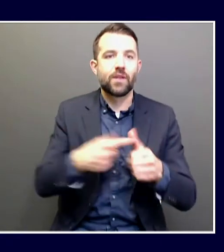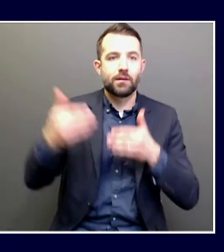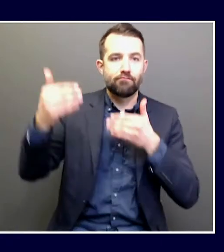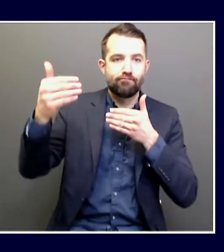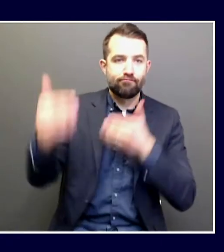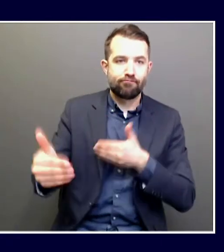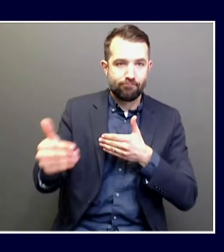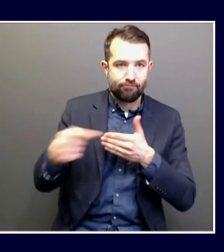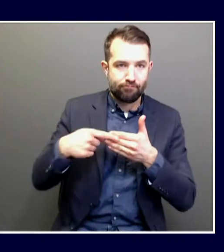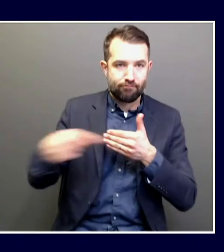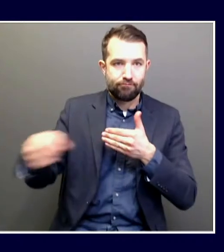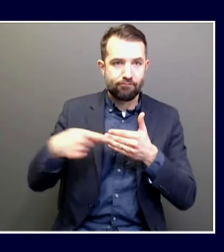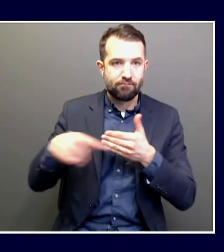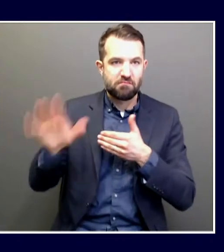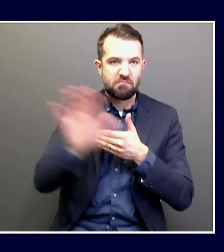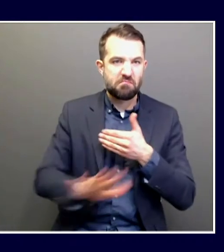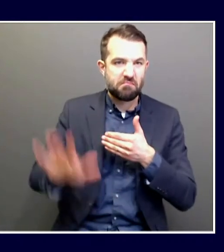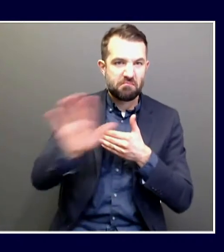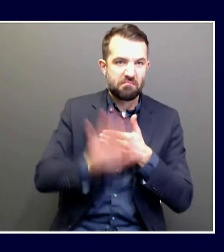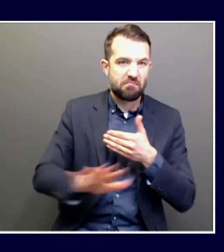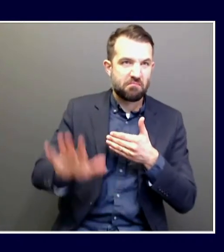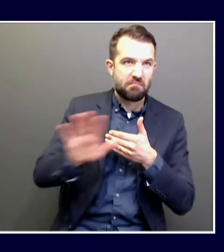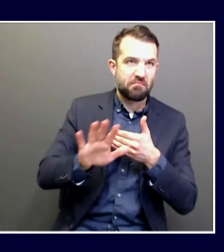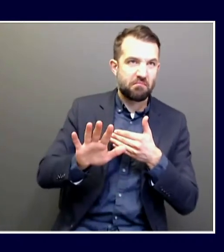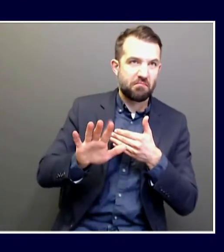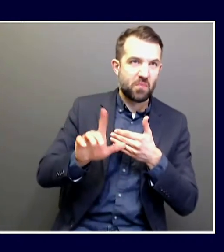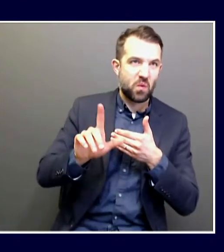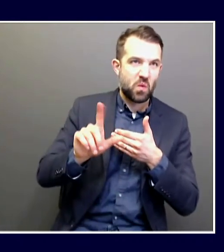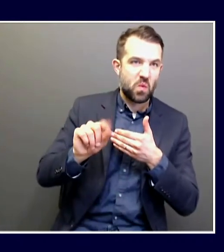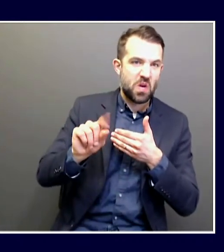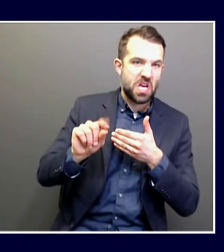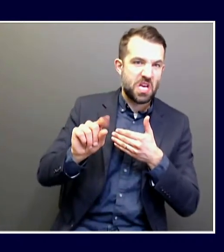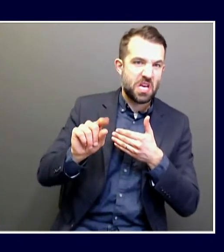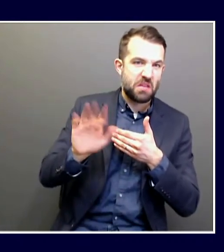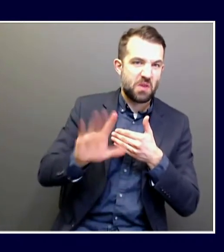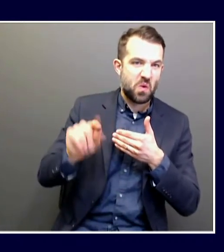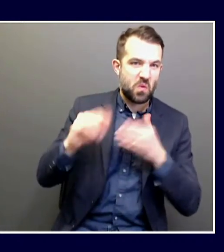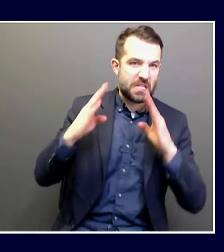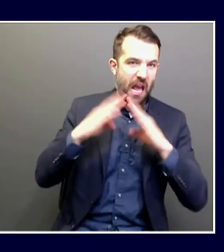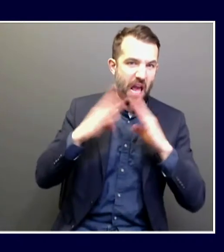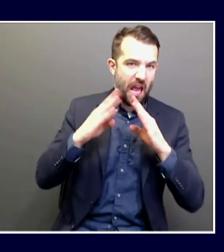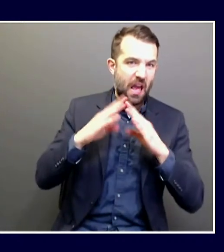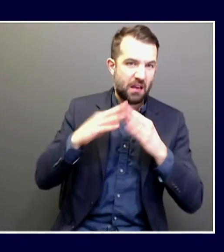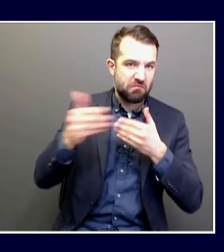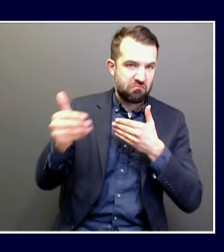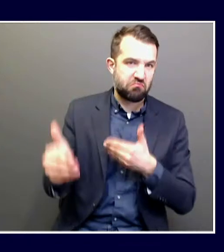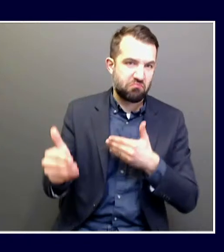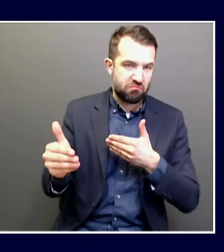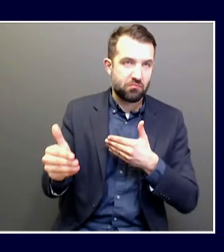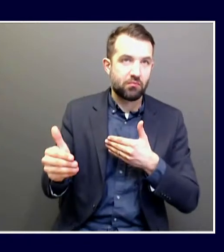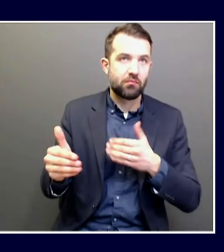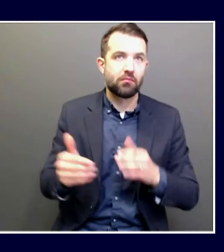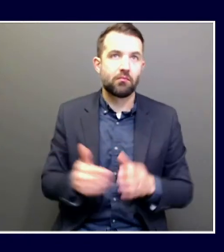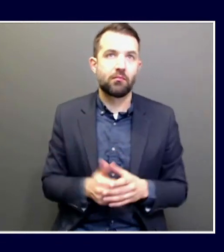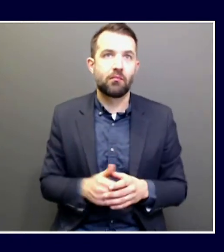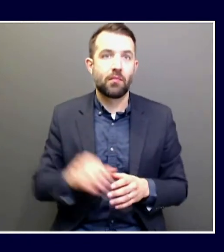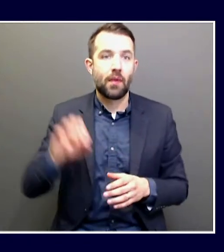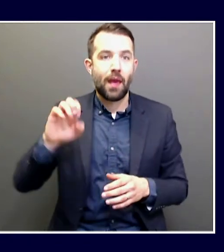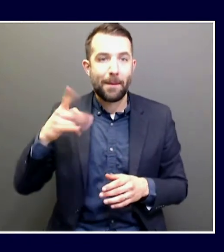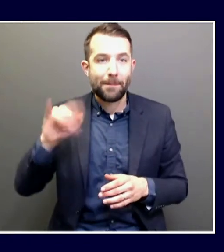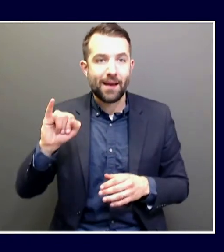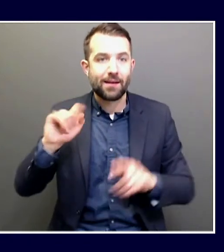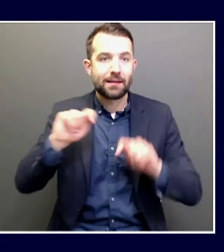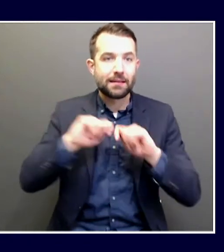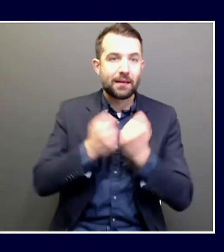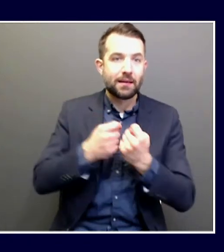we worked with epidemiologists, Maine DEP, Department of Environmental Protection, and the US CDC to